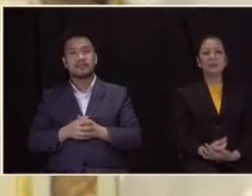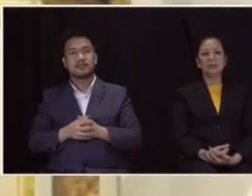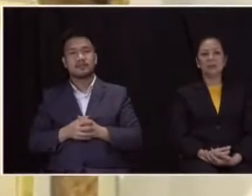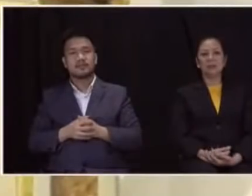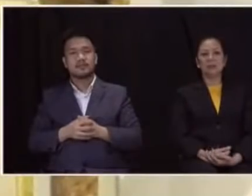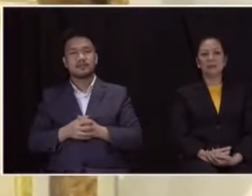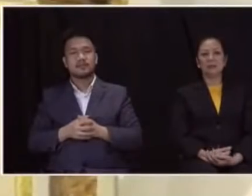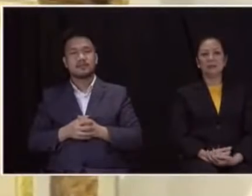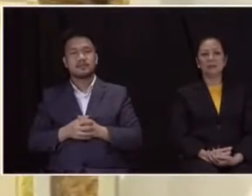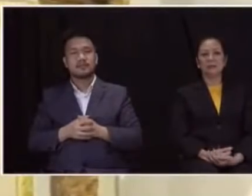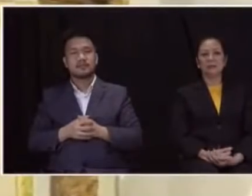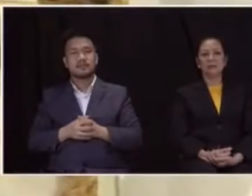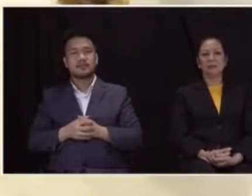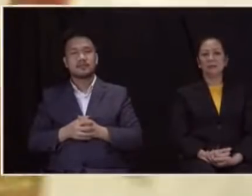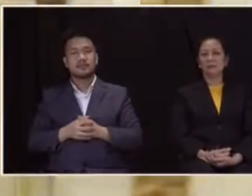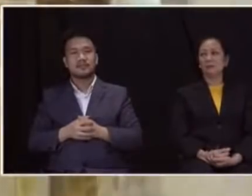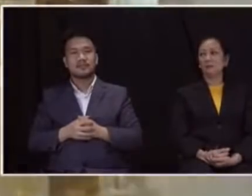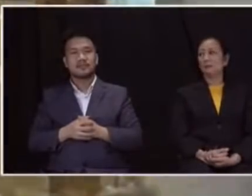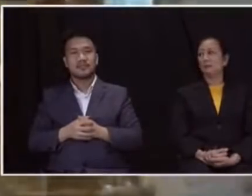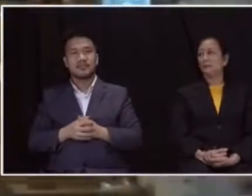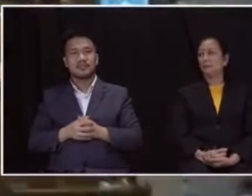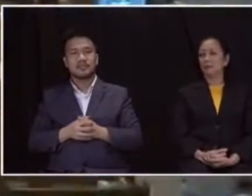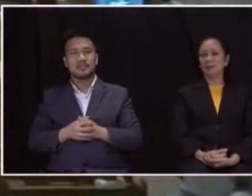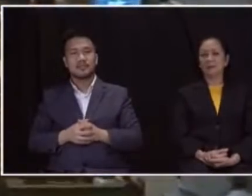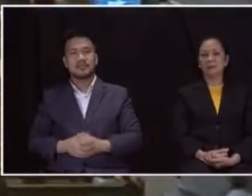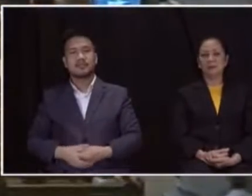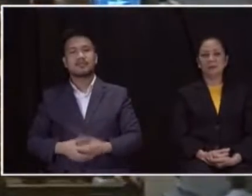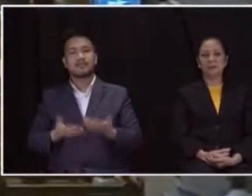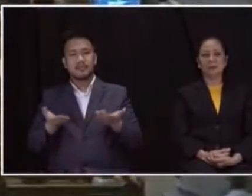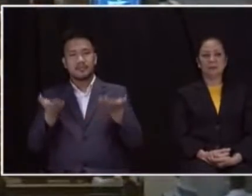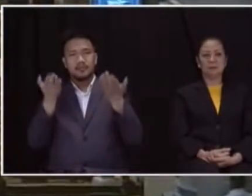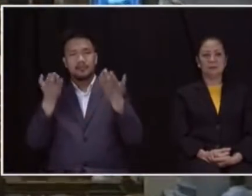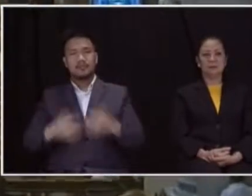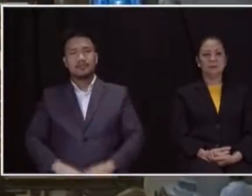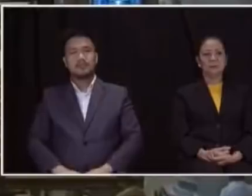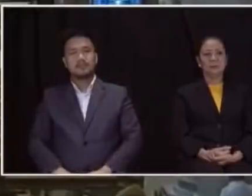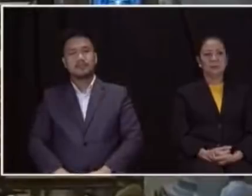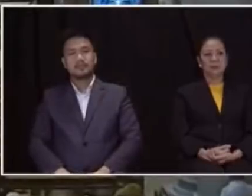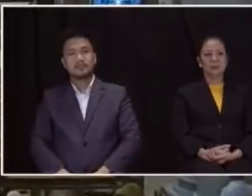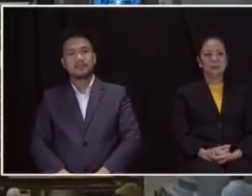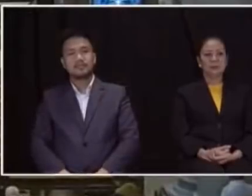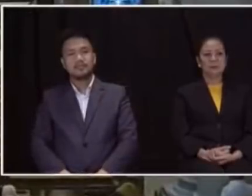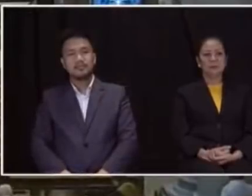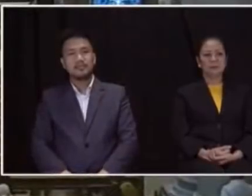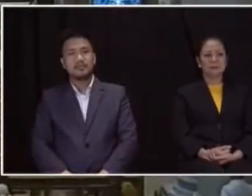Please all stand.